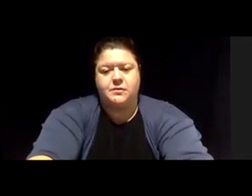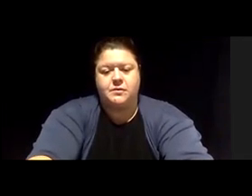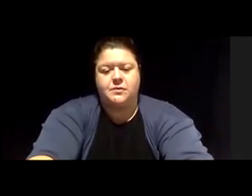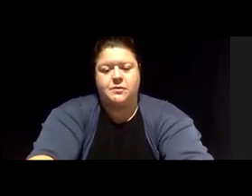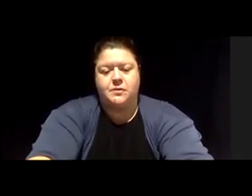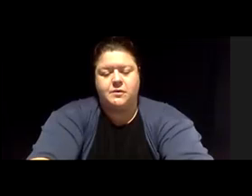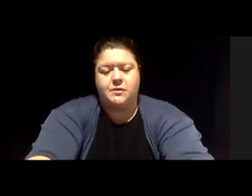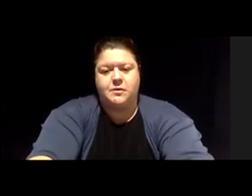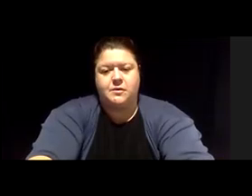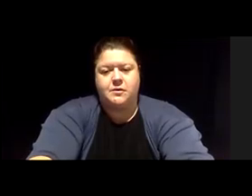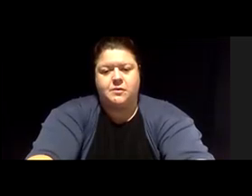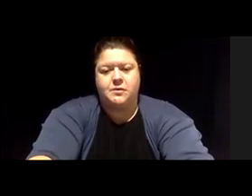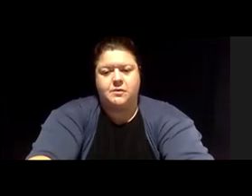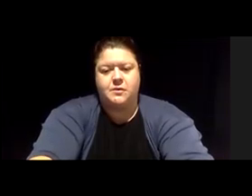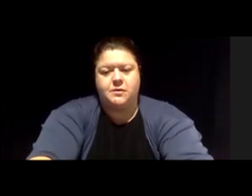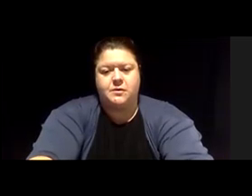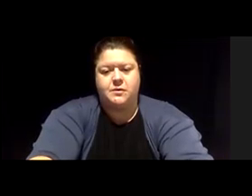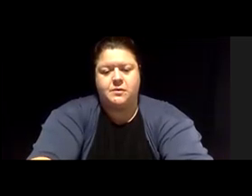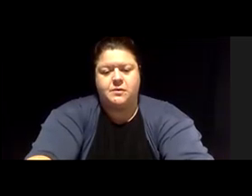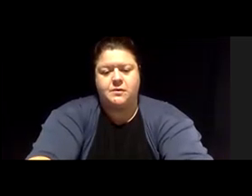biological system